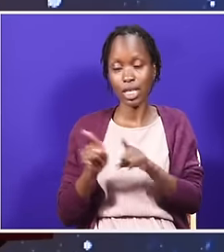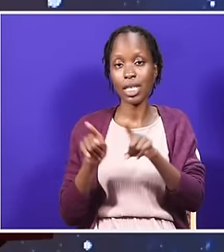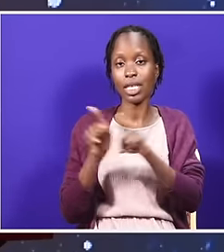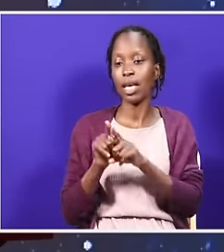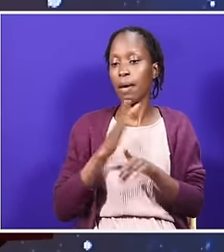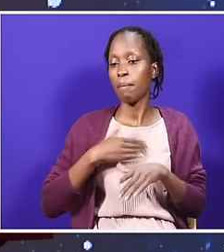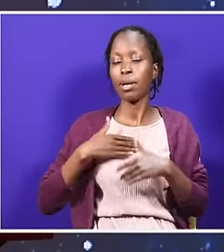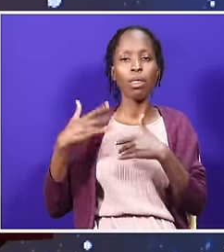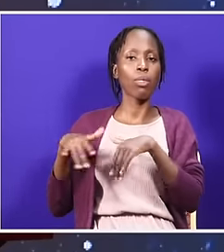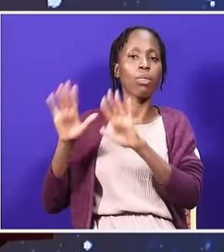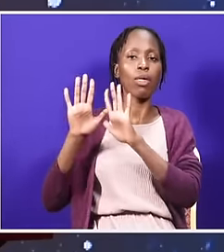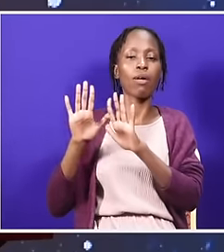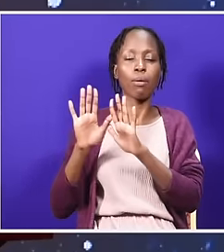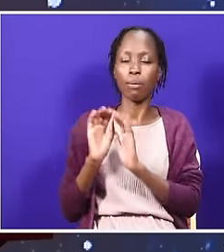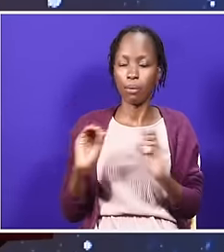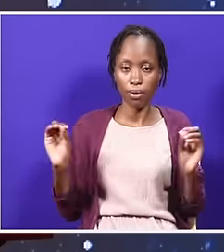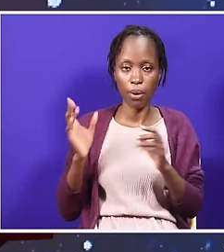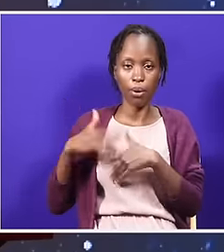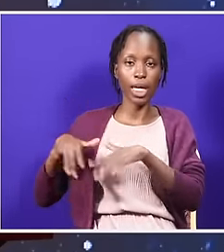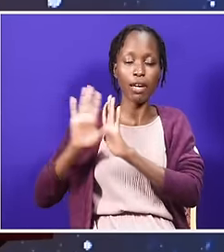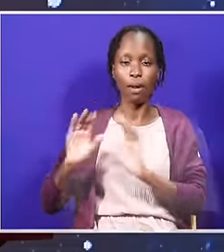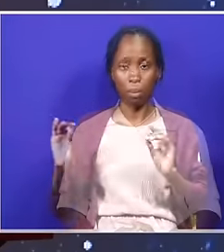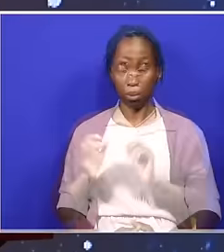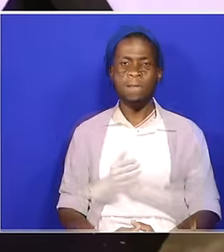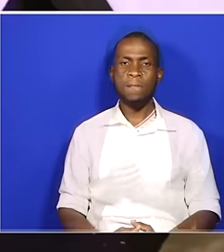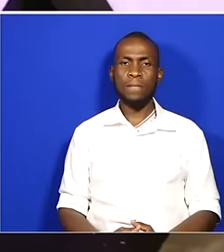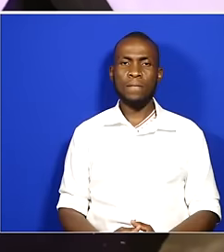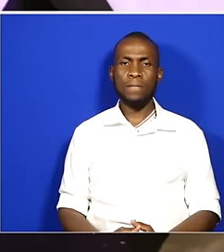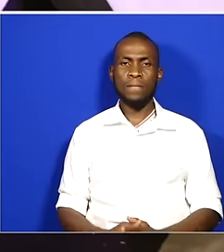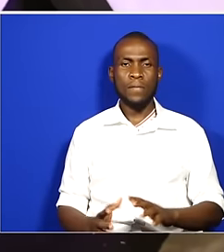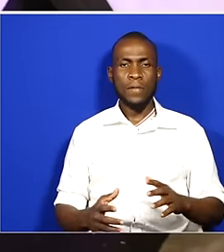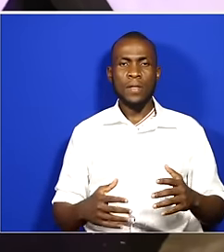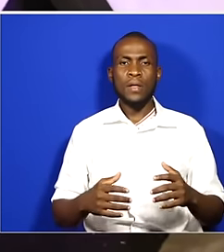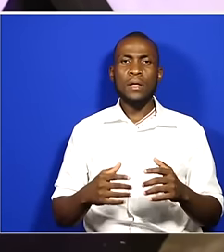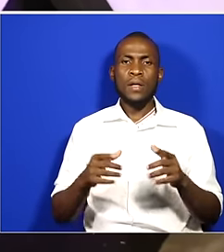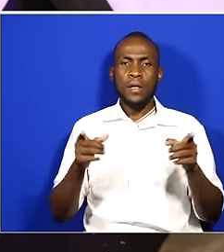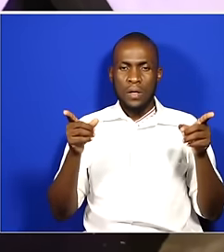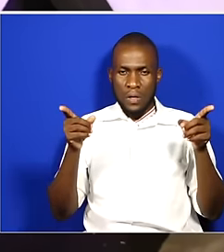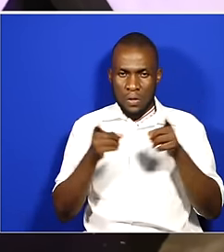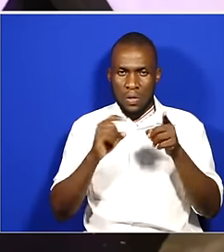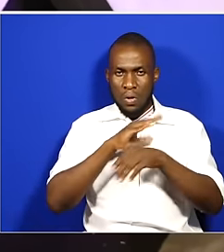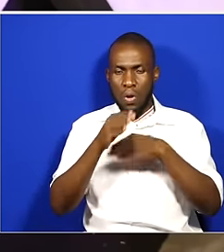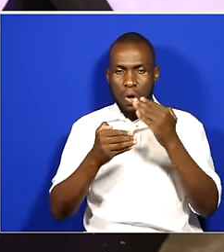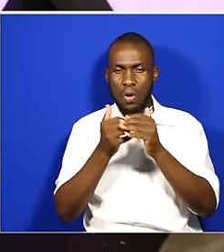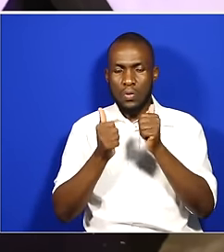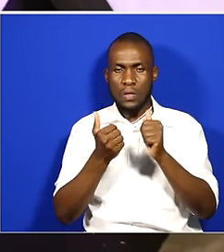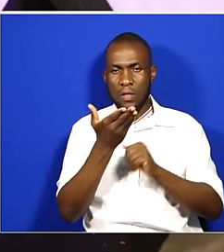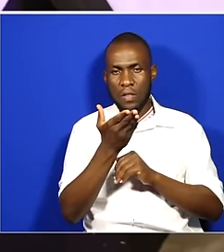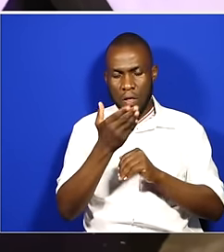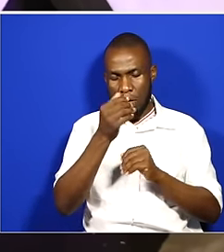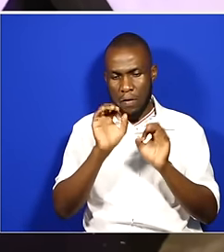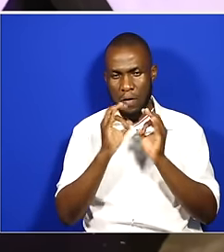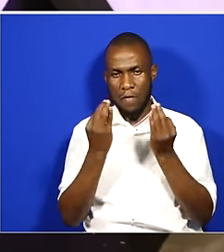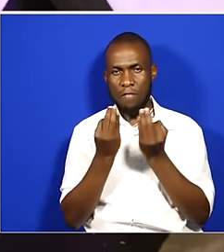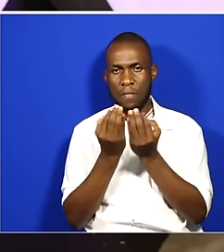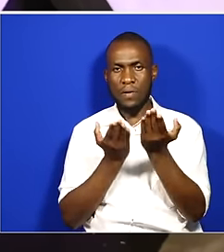don't give up. Don't give up. That was just a snippet of all that we have in store for you